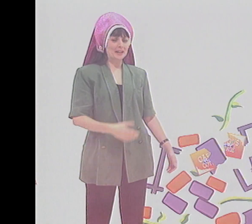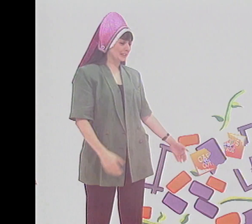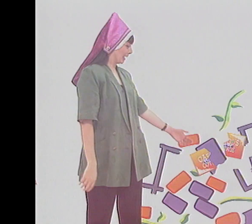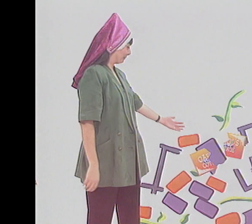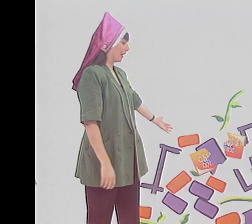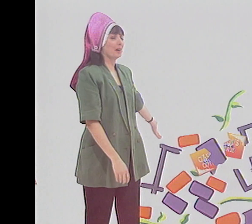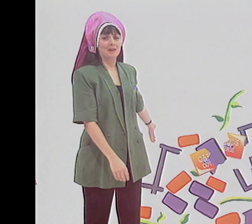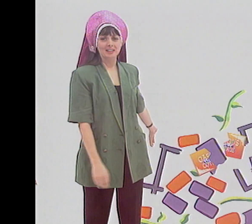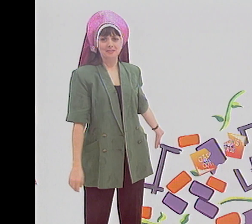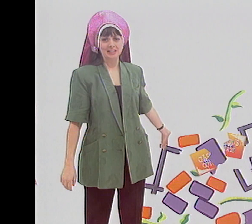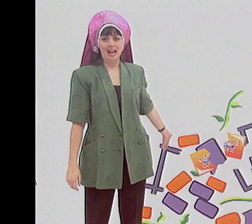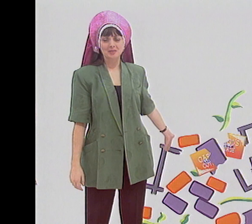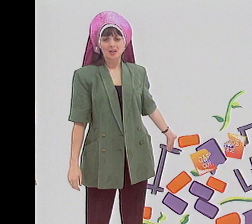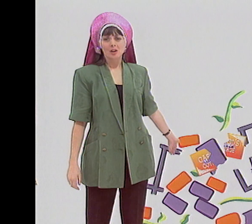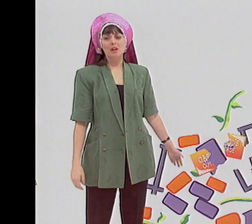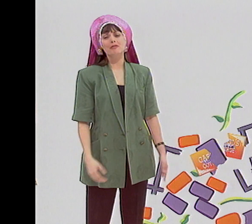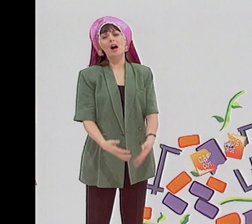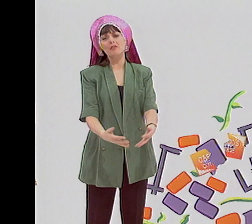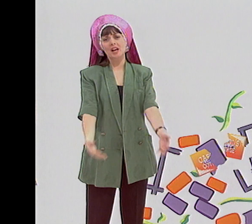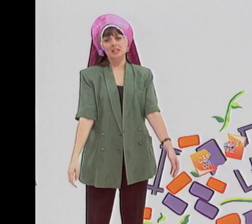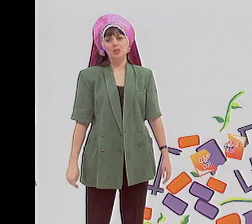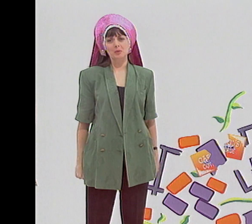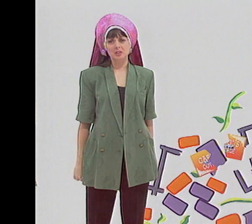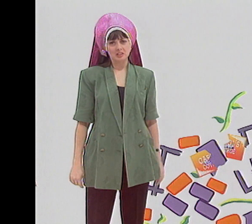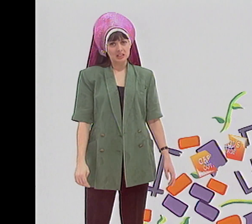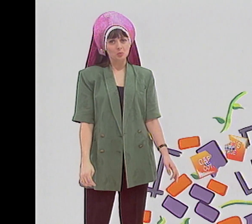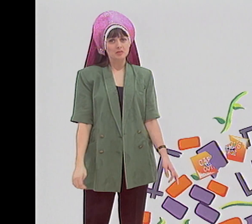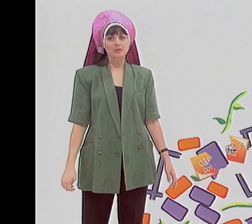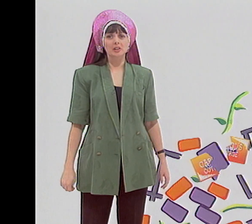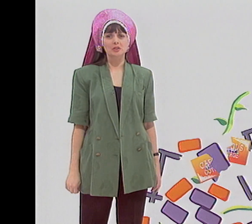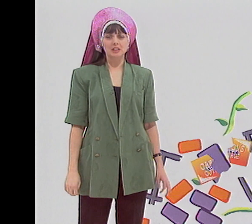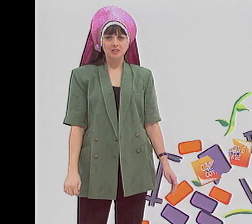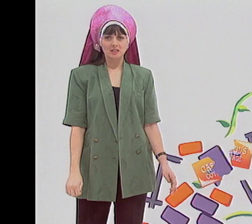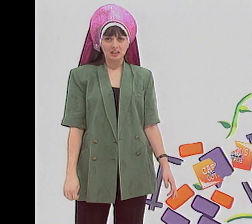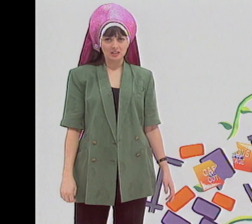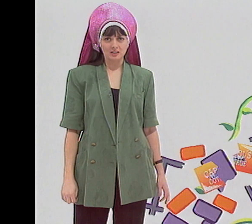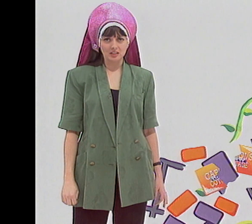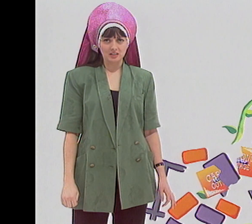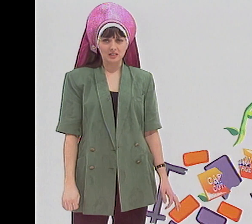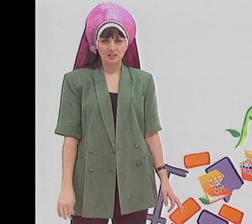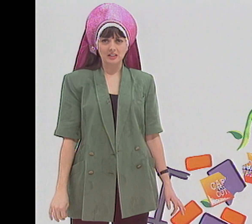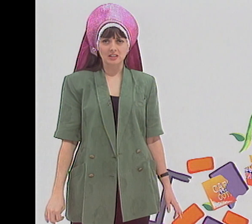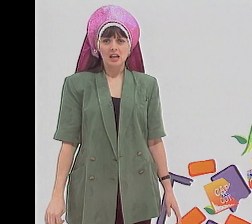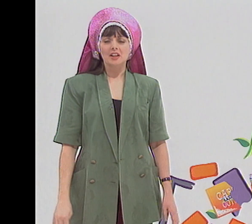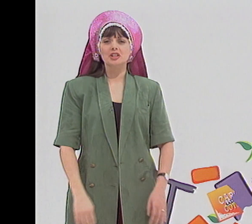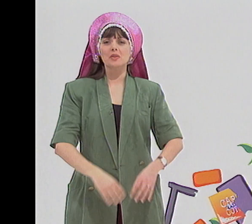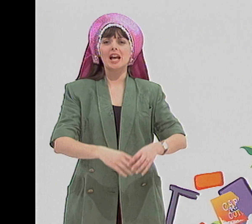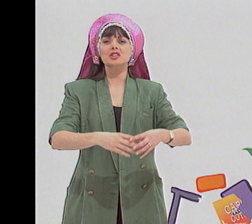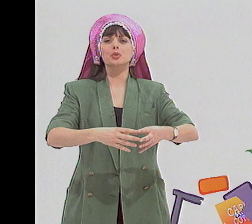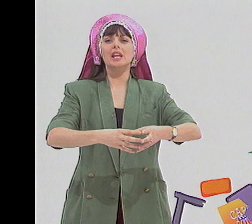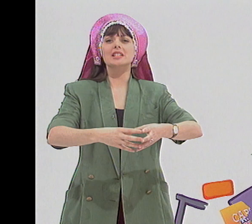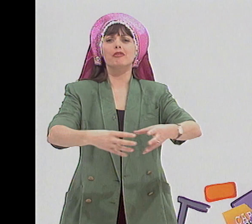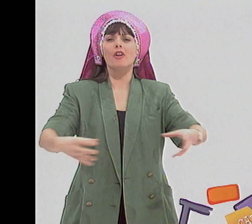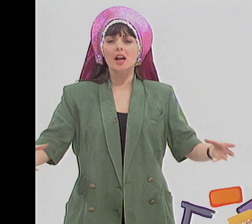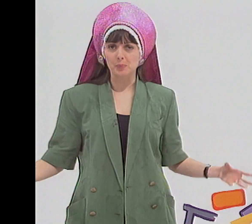Why did they blow up my lovely house? Well, the firefighting equipment still wasn't very good, even in 1666, and so they